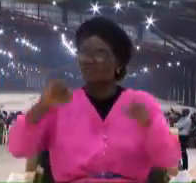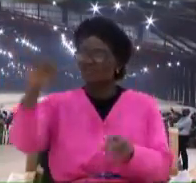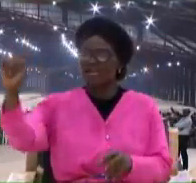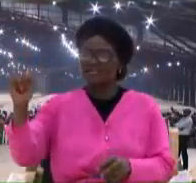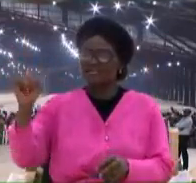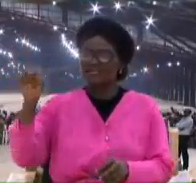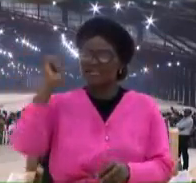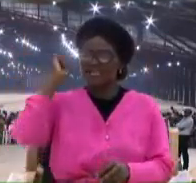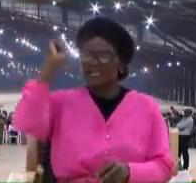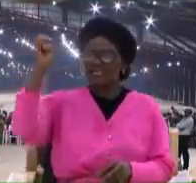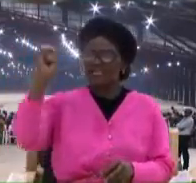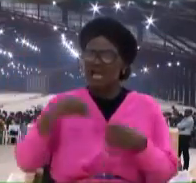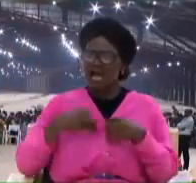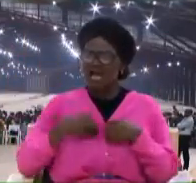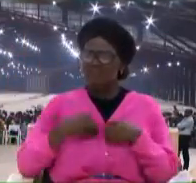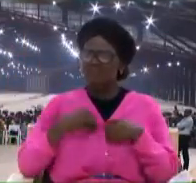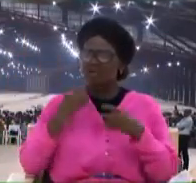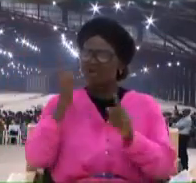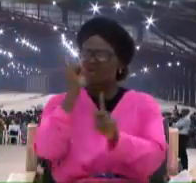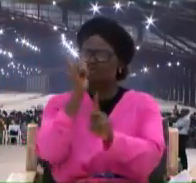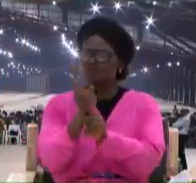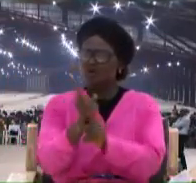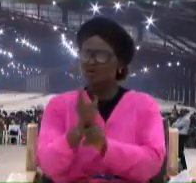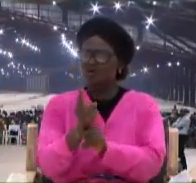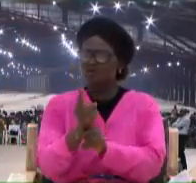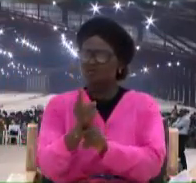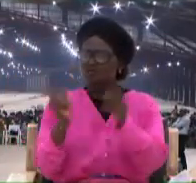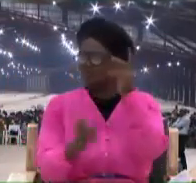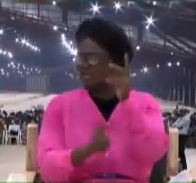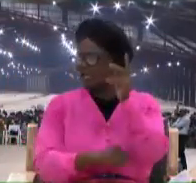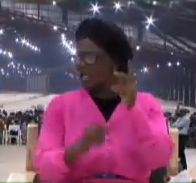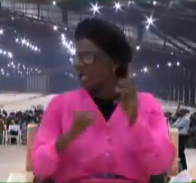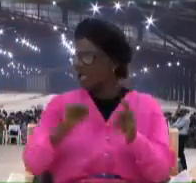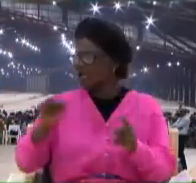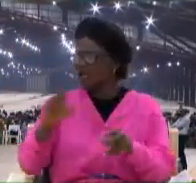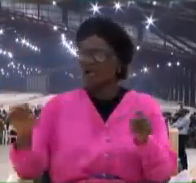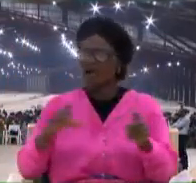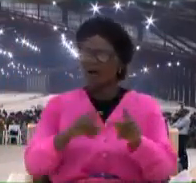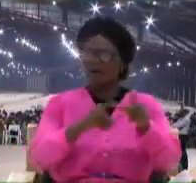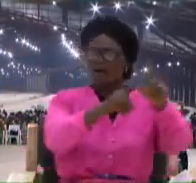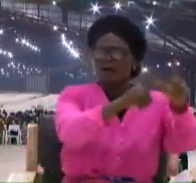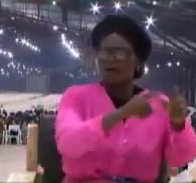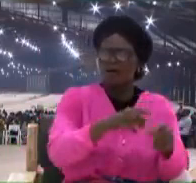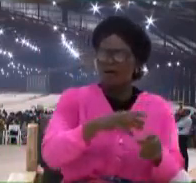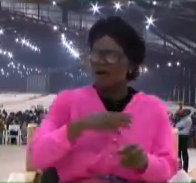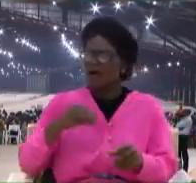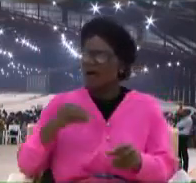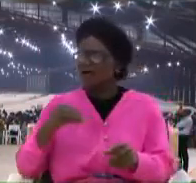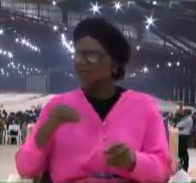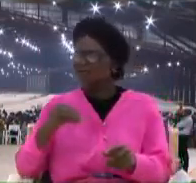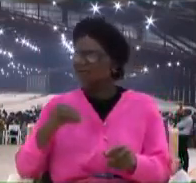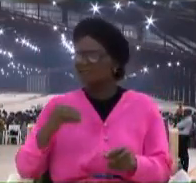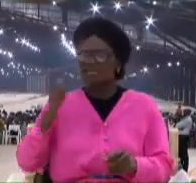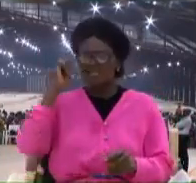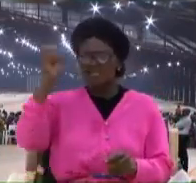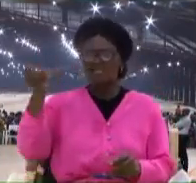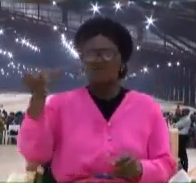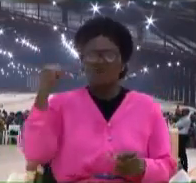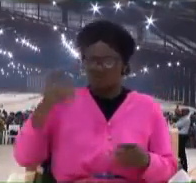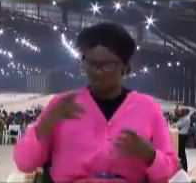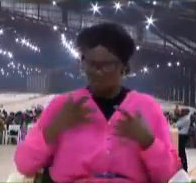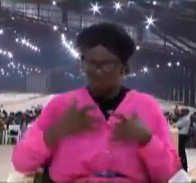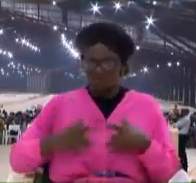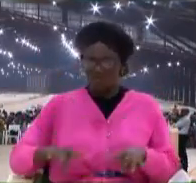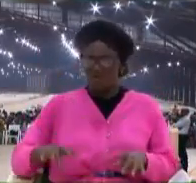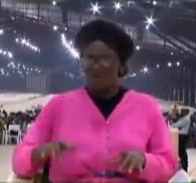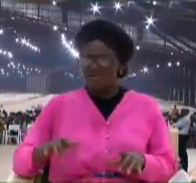beat a chariot in a race. But he became discouraged, and